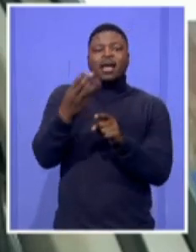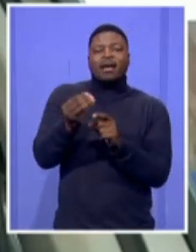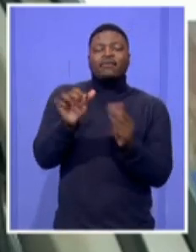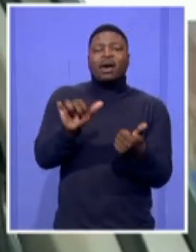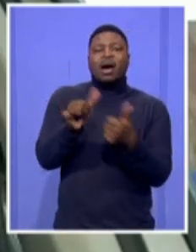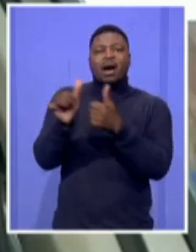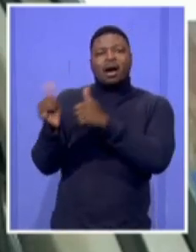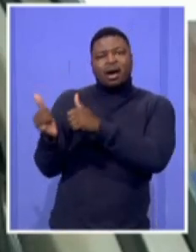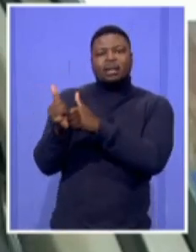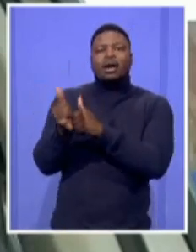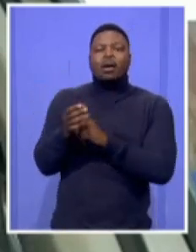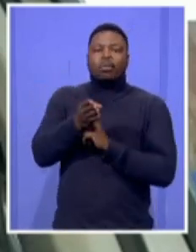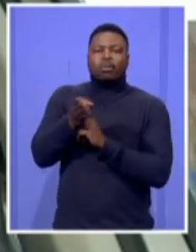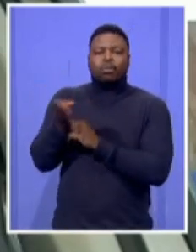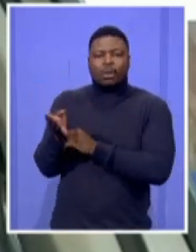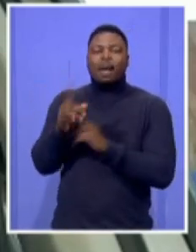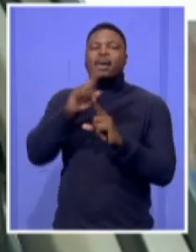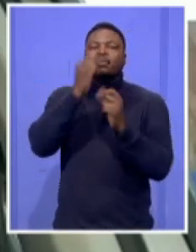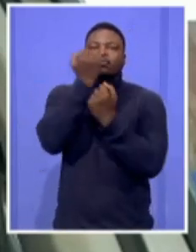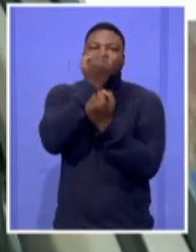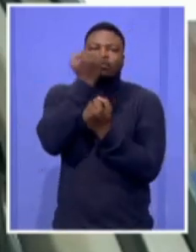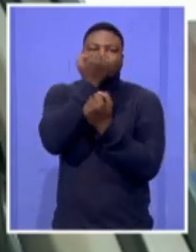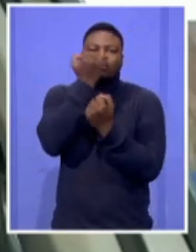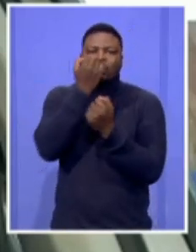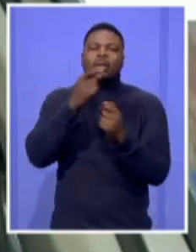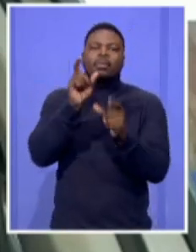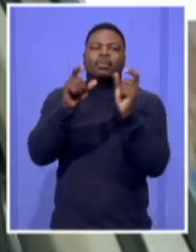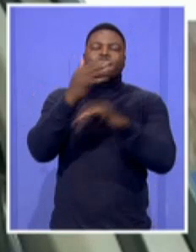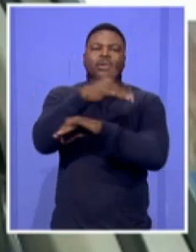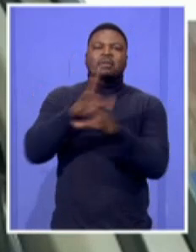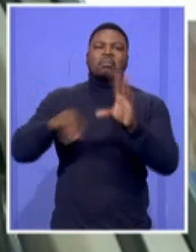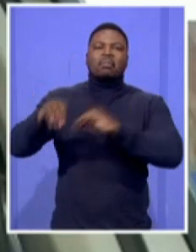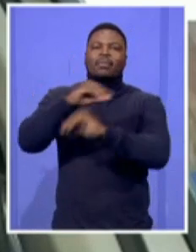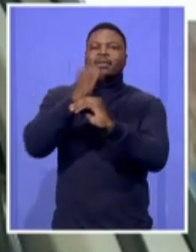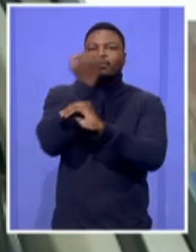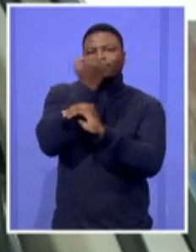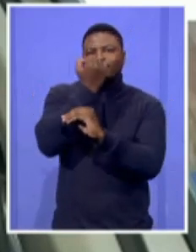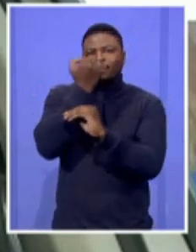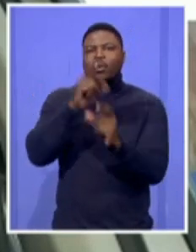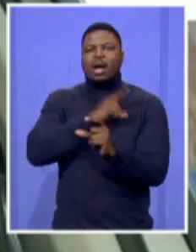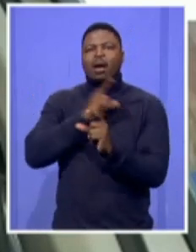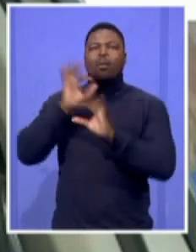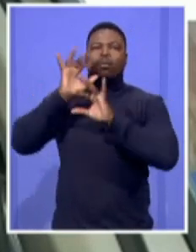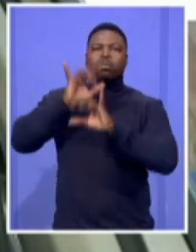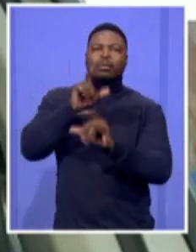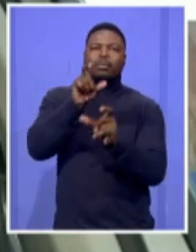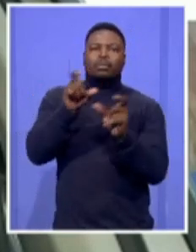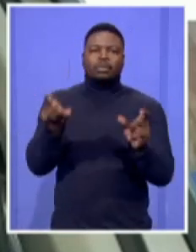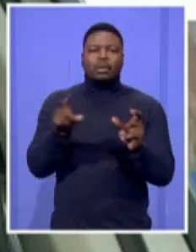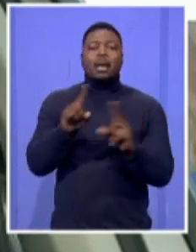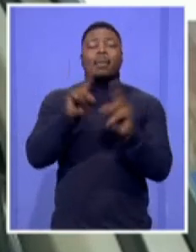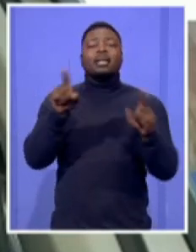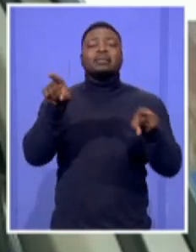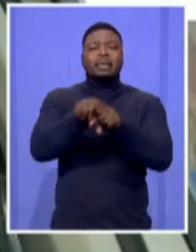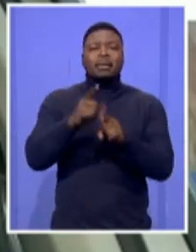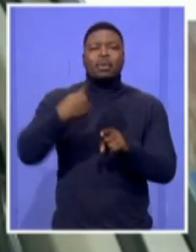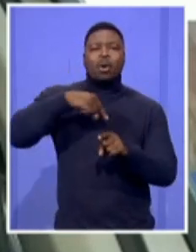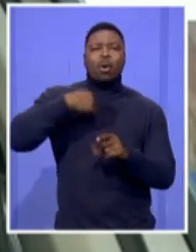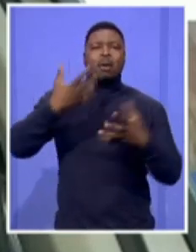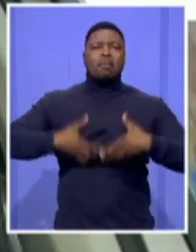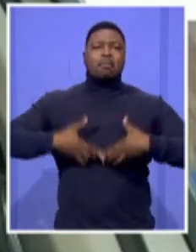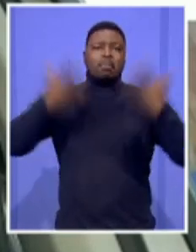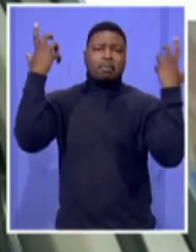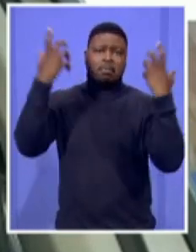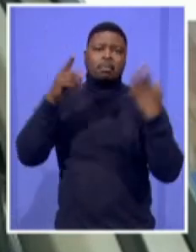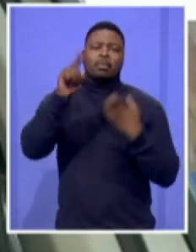the crowd is now marching past where I'm sitting. But we are here because we are equally outraged at the incidents that